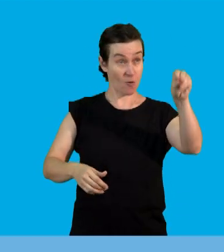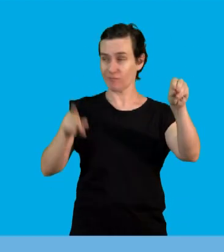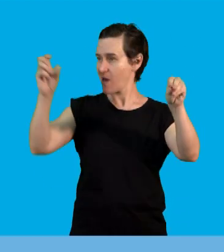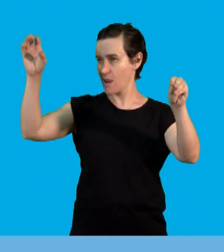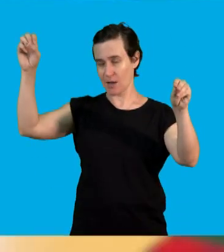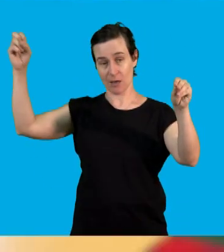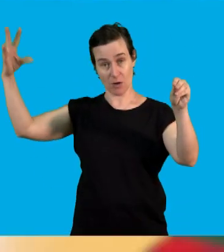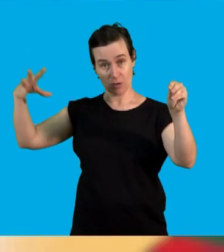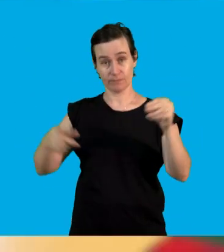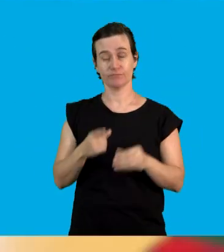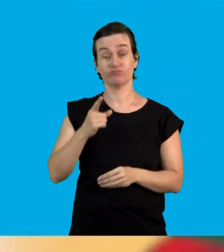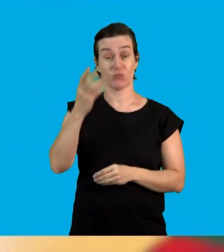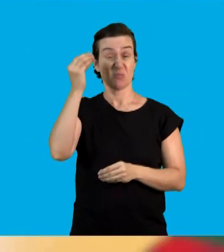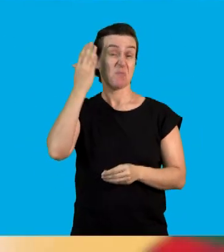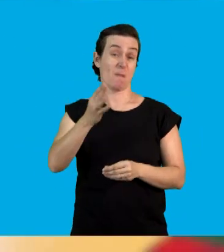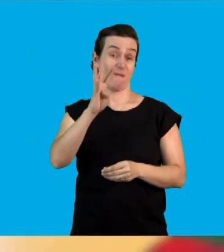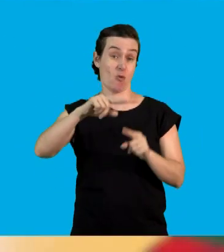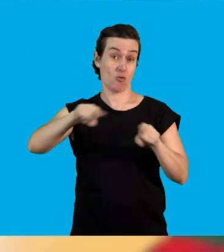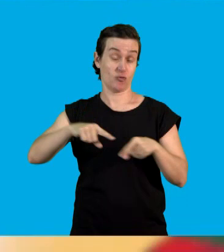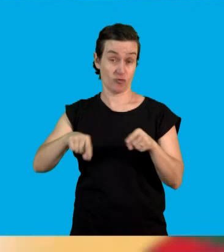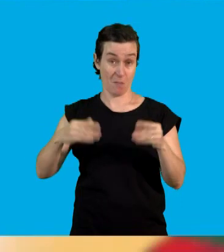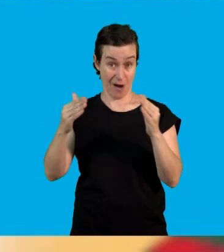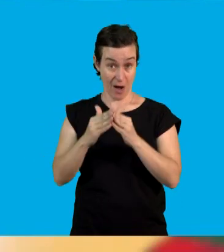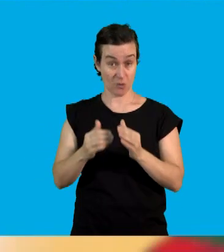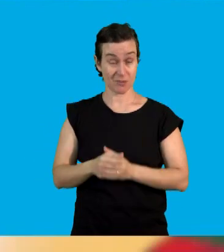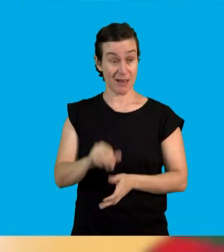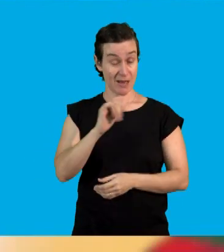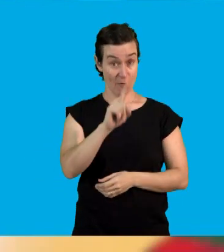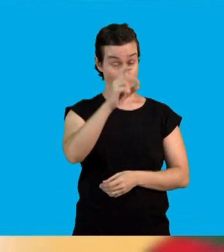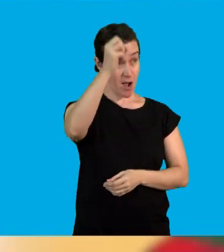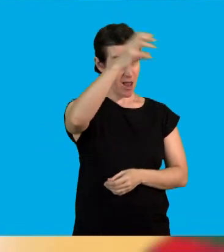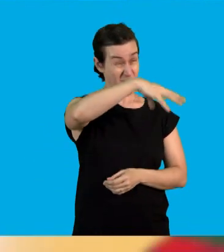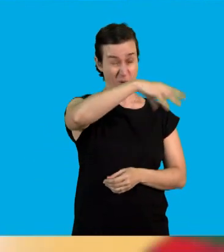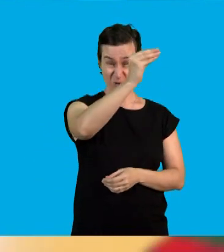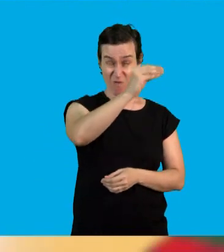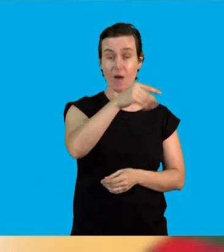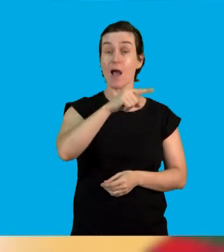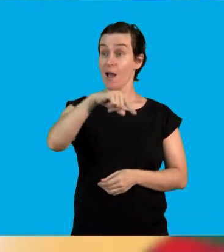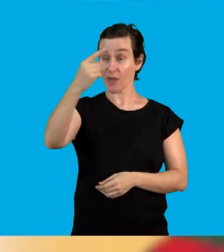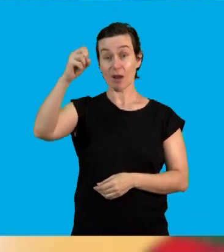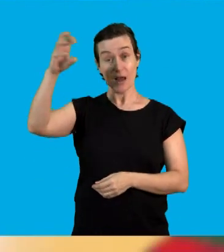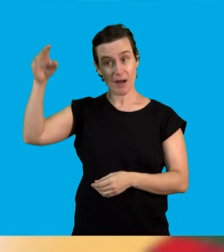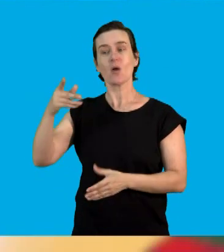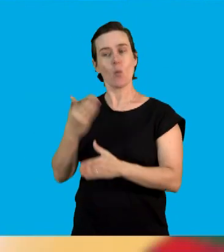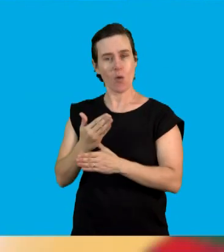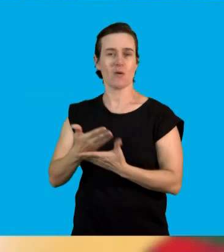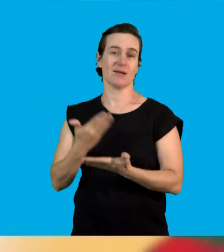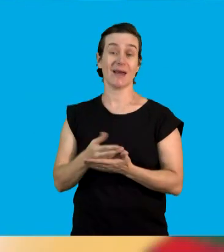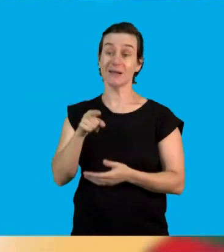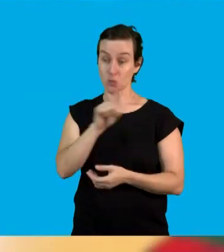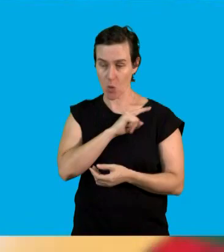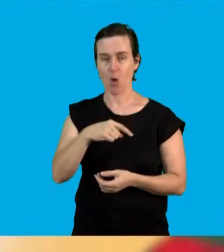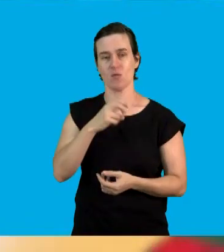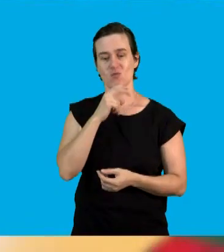house, if one light bulb in one of the rooms goes out, all the other light bulbs can still work. That's the advantage of using a